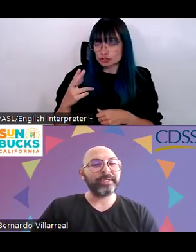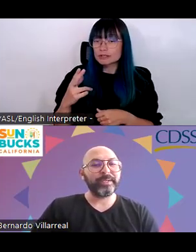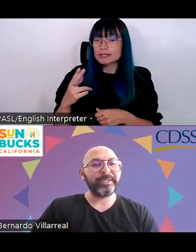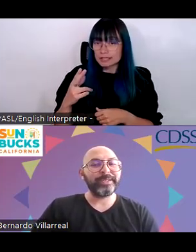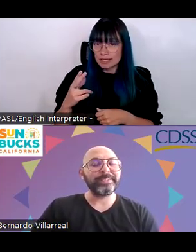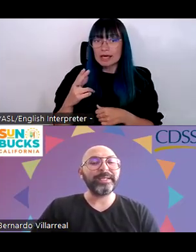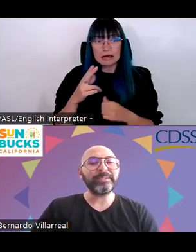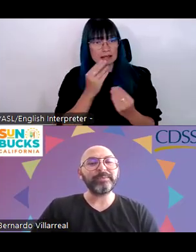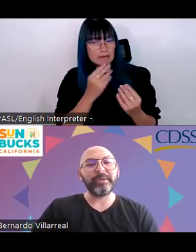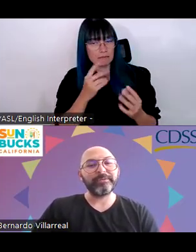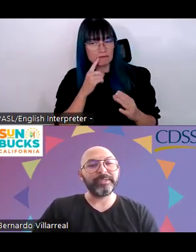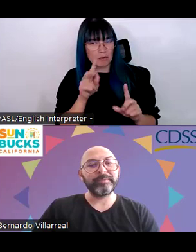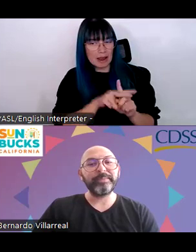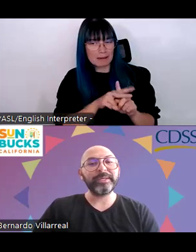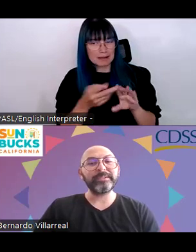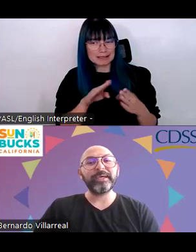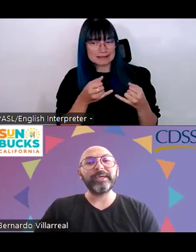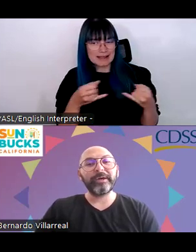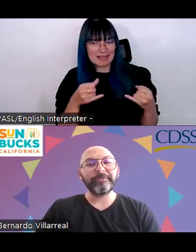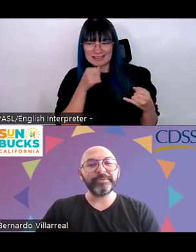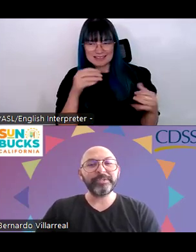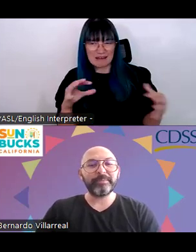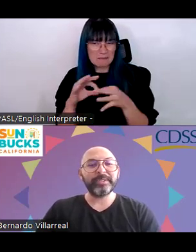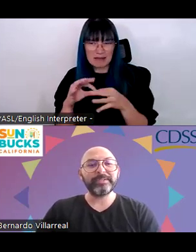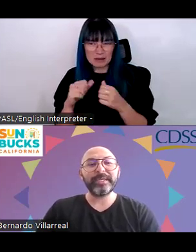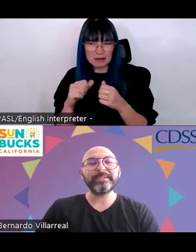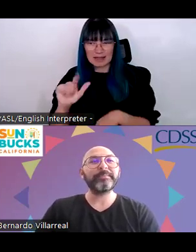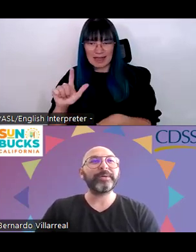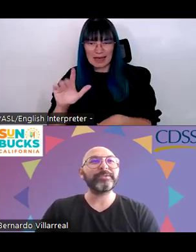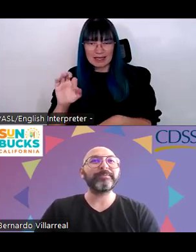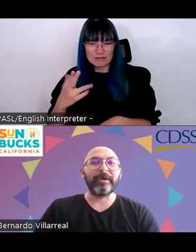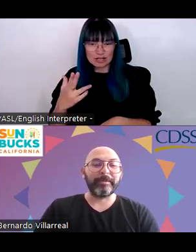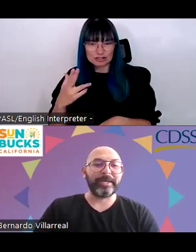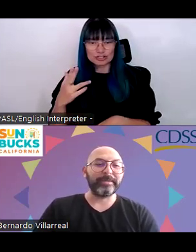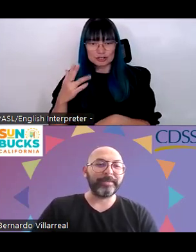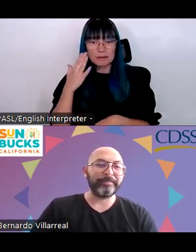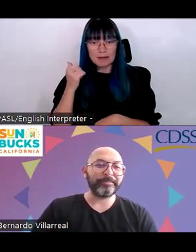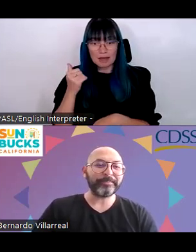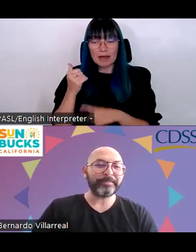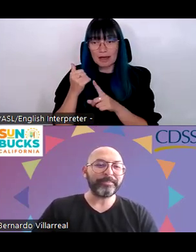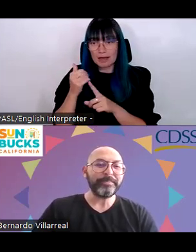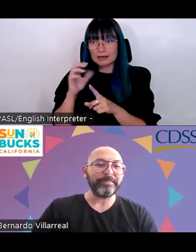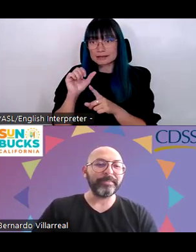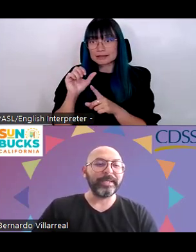the application deadline is less relevant because CalFresh recipients get Sunbucks